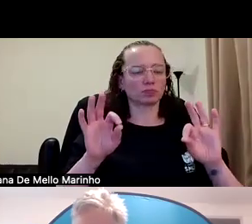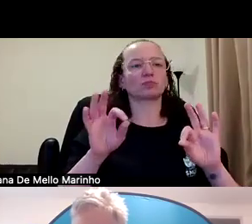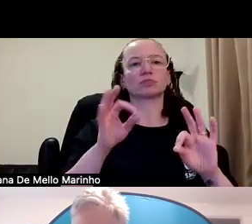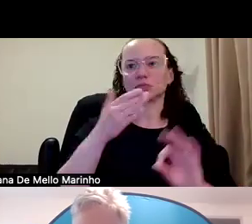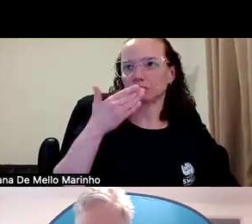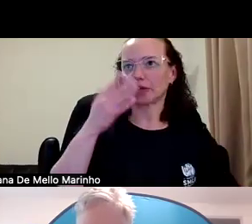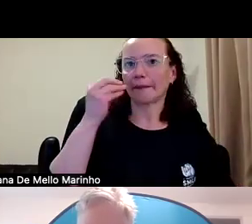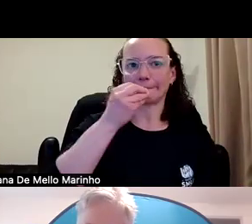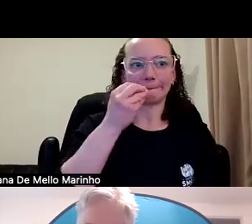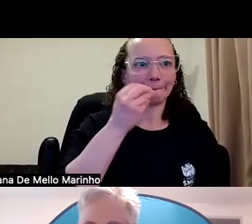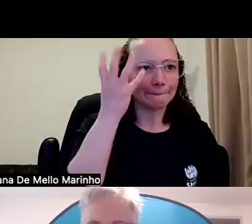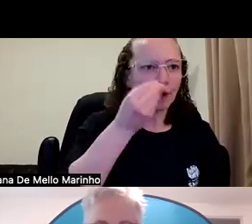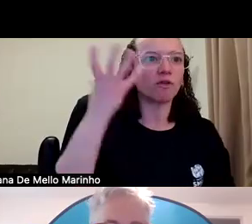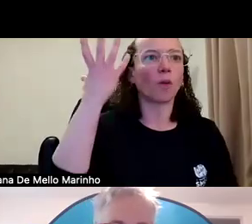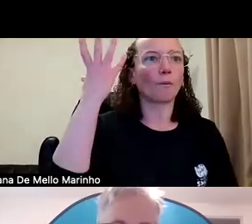Okay, great.